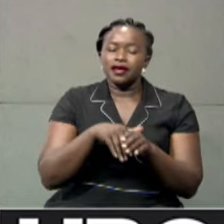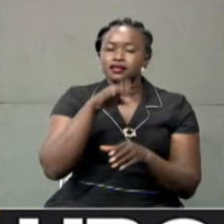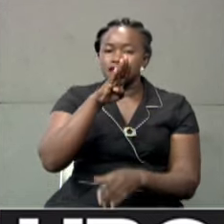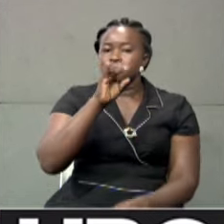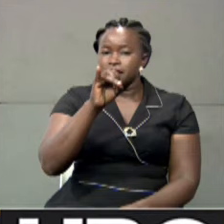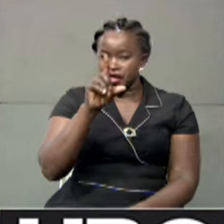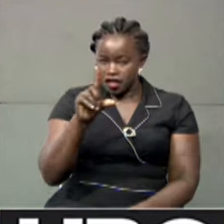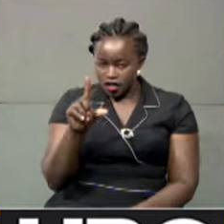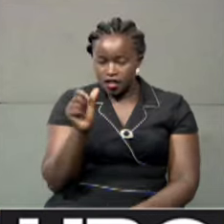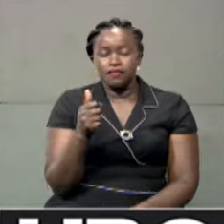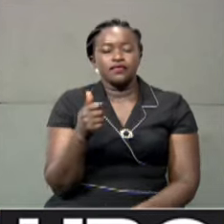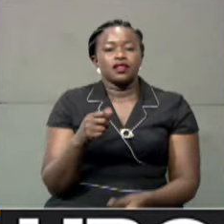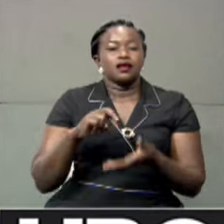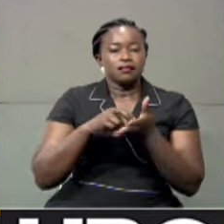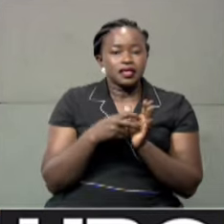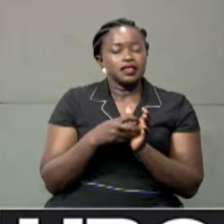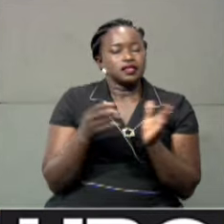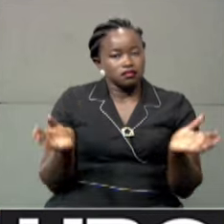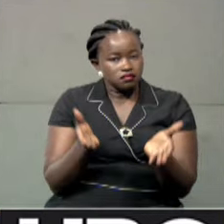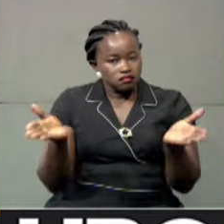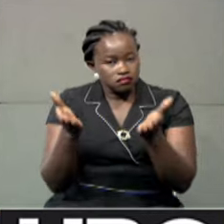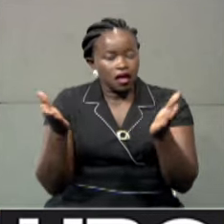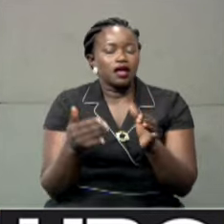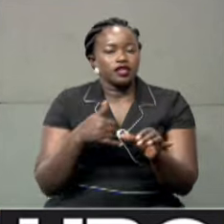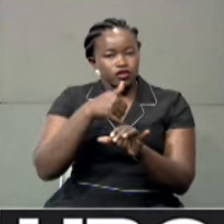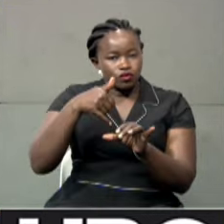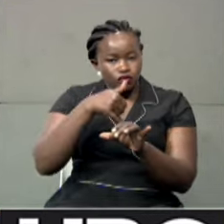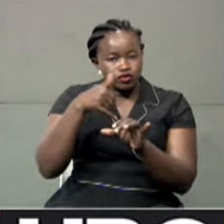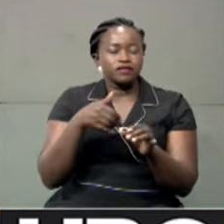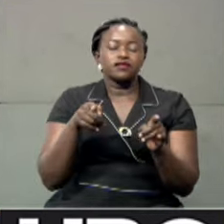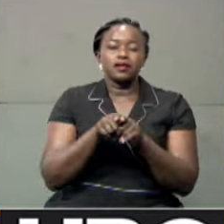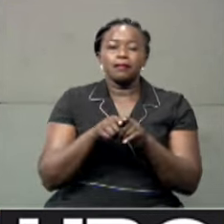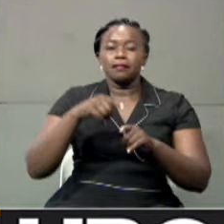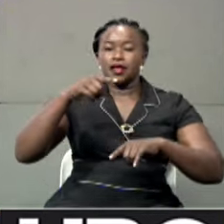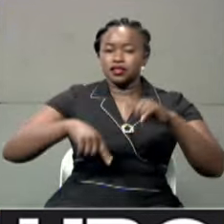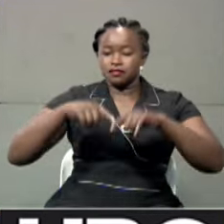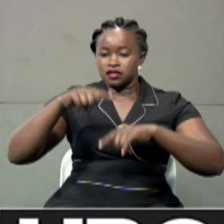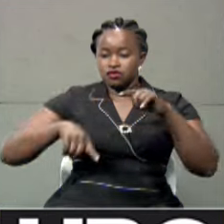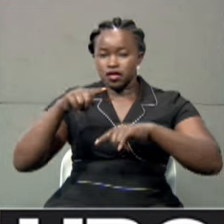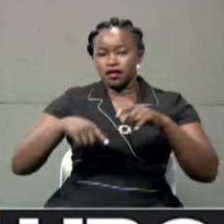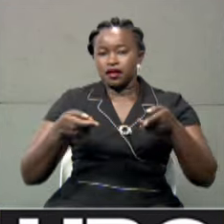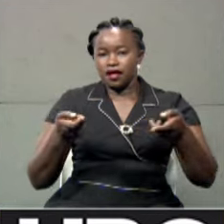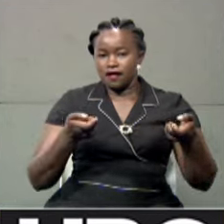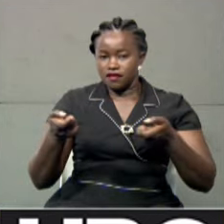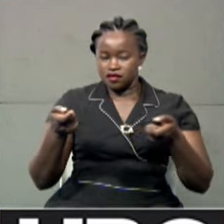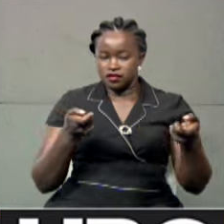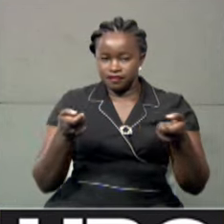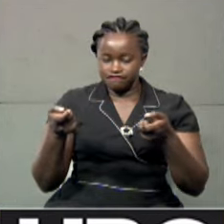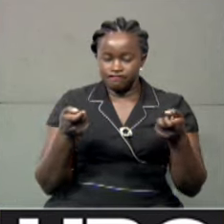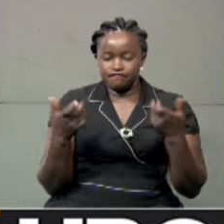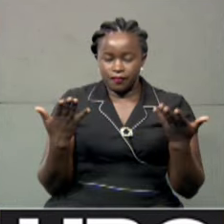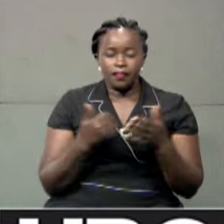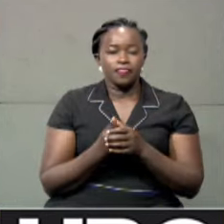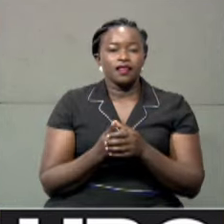thereby fostering inclusive and participatory governance.